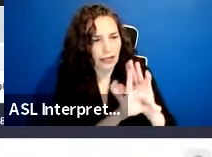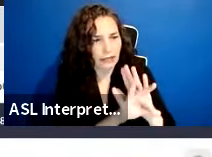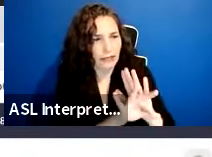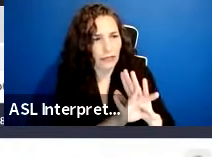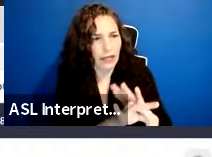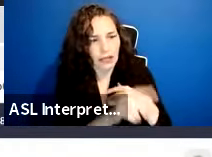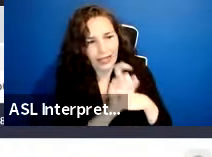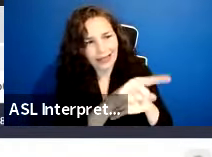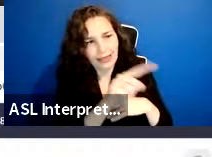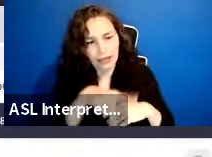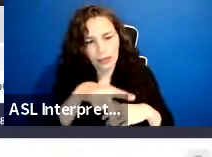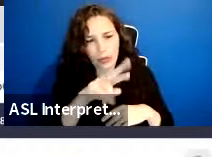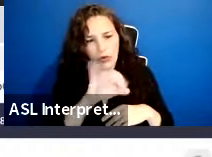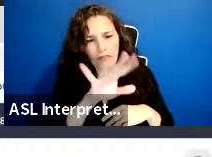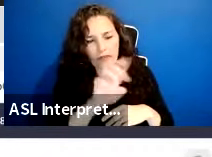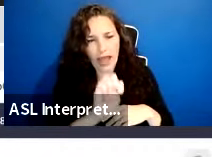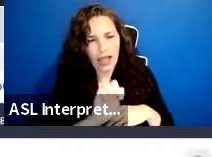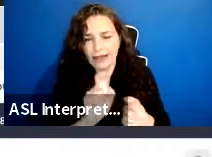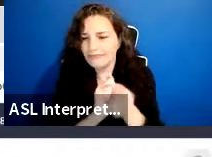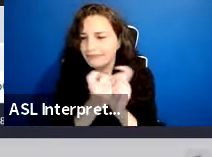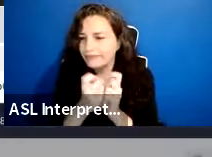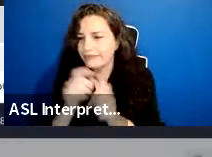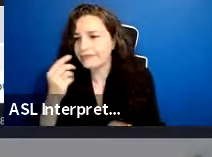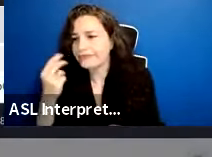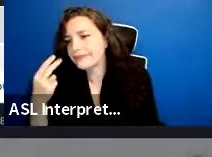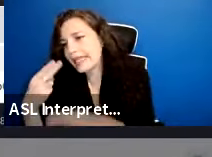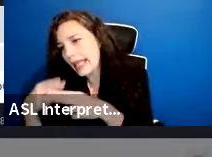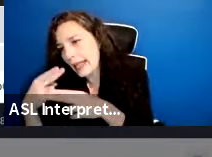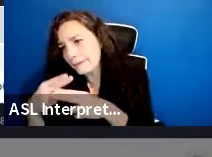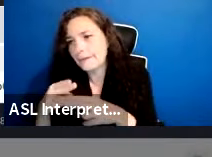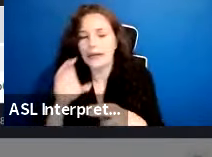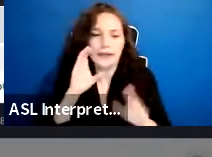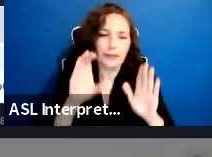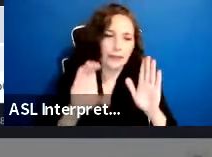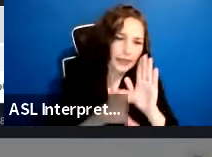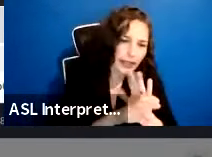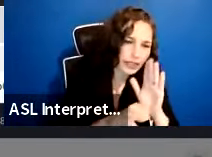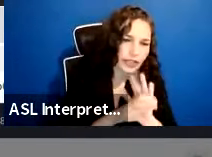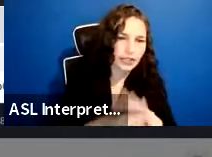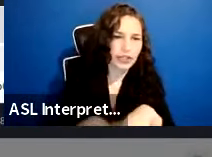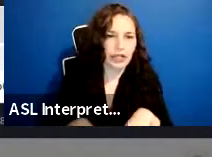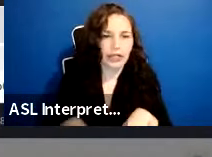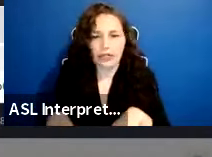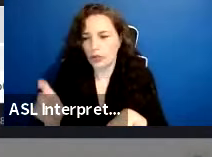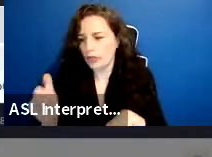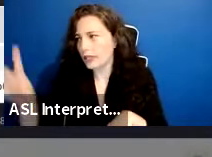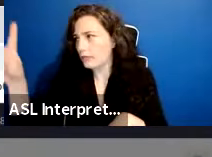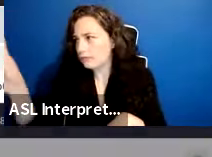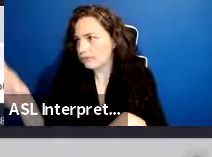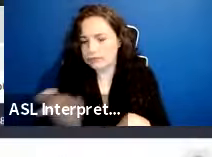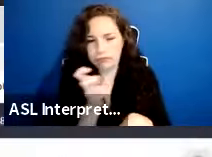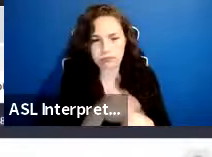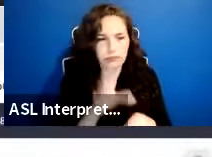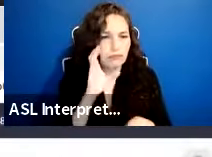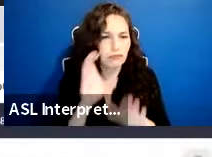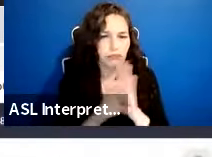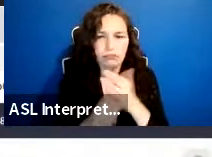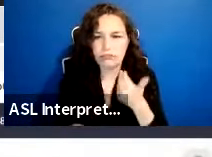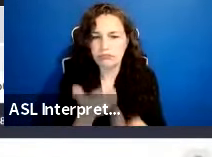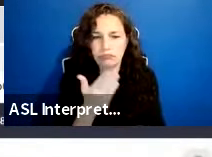You can edit your name. You can edit your picture by clicking on this to upload a picture of your choosing.